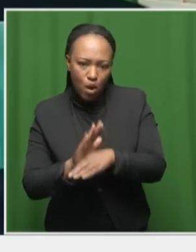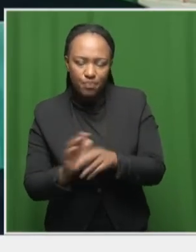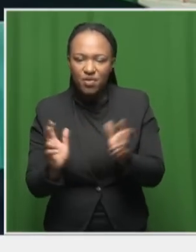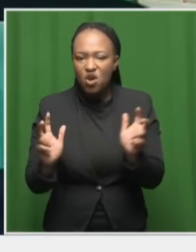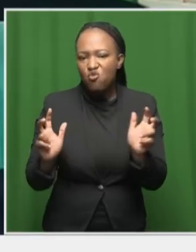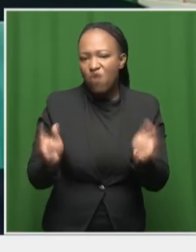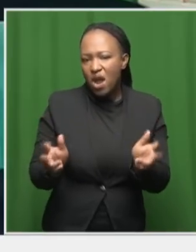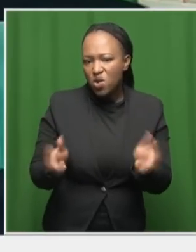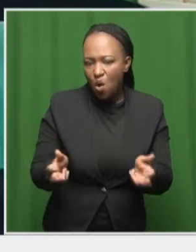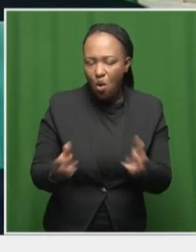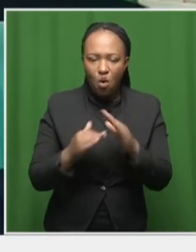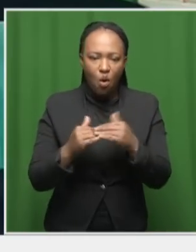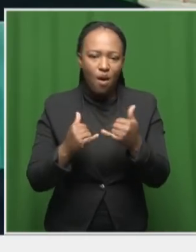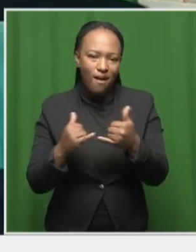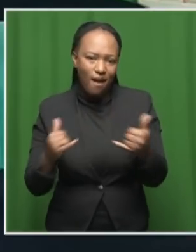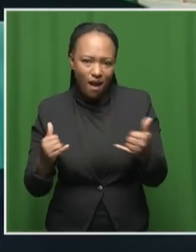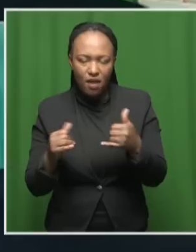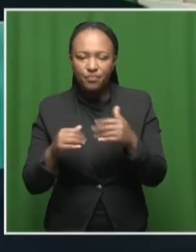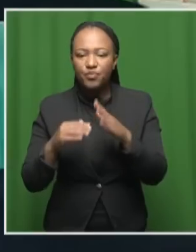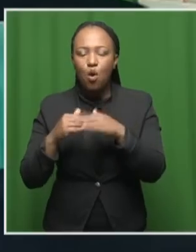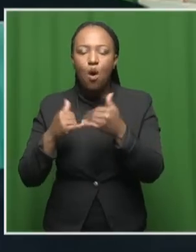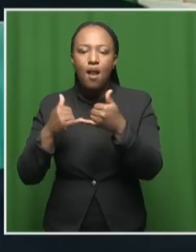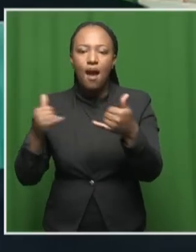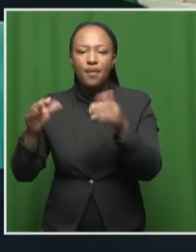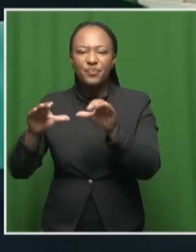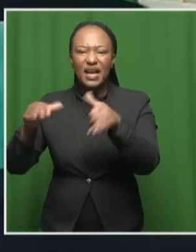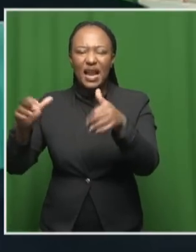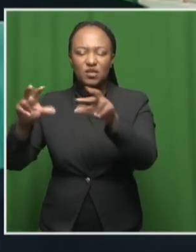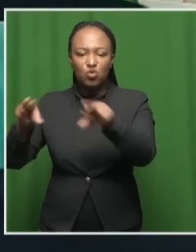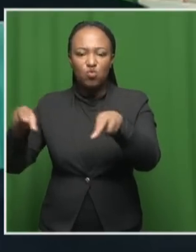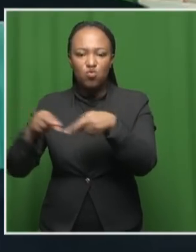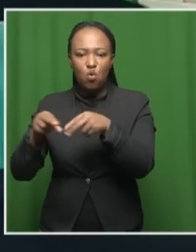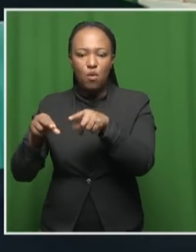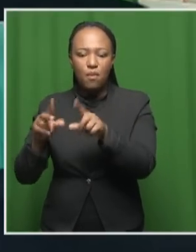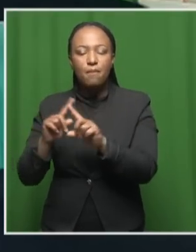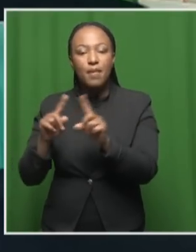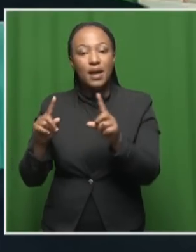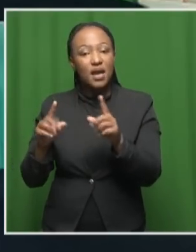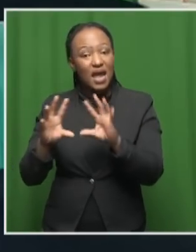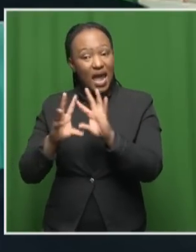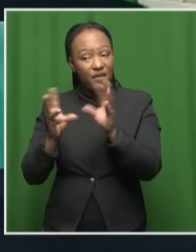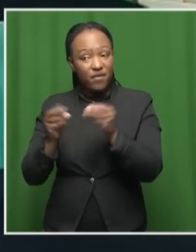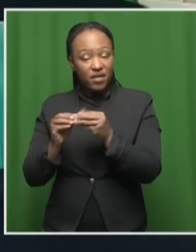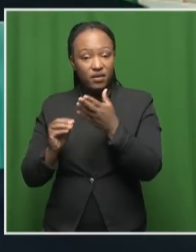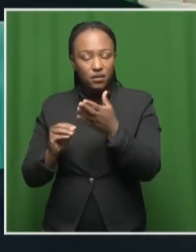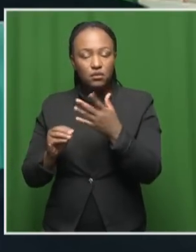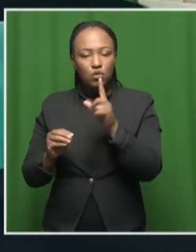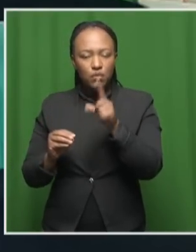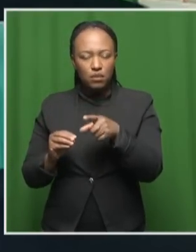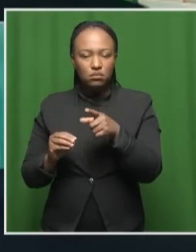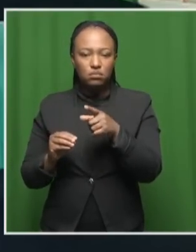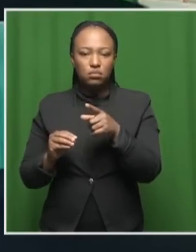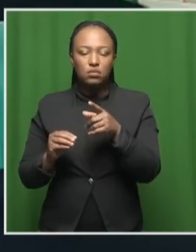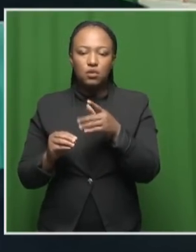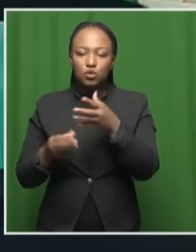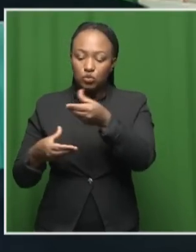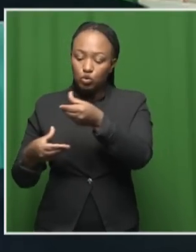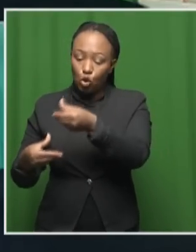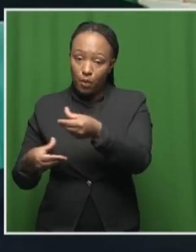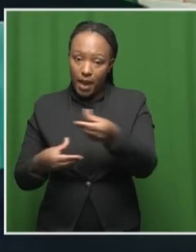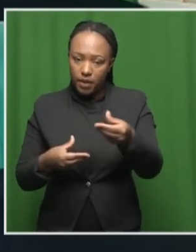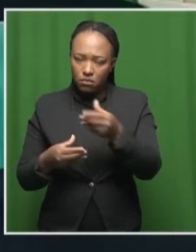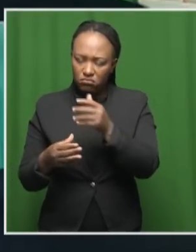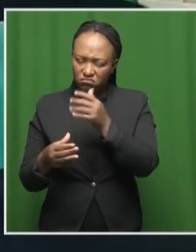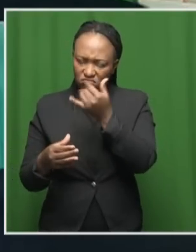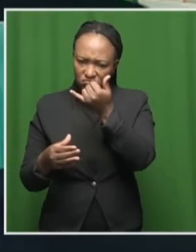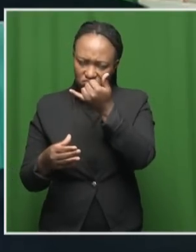online platforms, virtual classrooms, all of these sorts of things. But it's really important to interrogate and actually go and look into the documents. So if